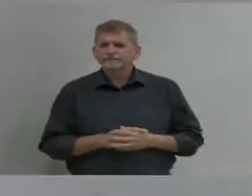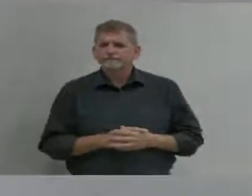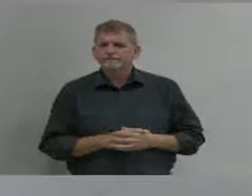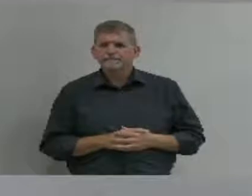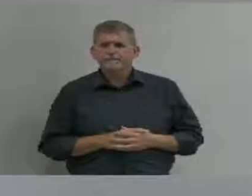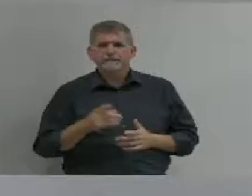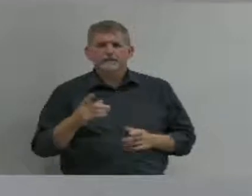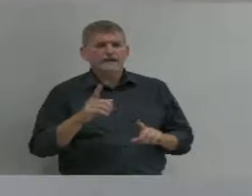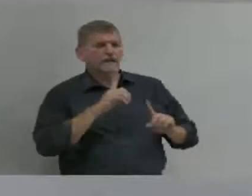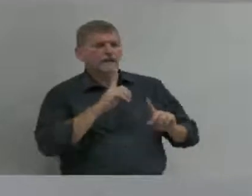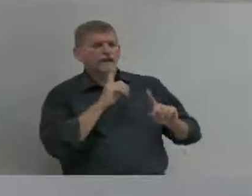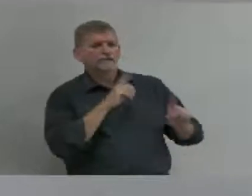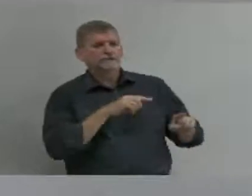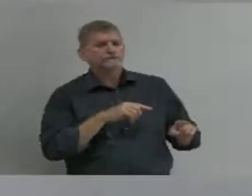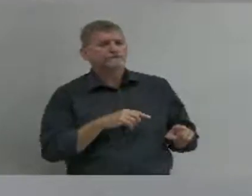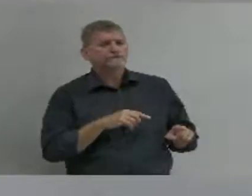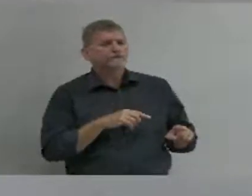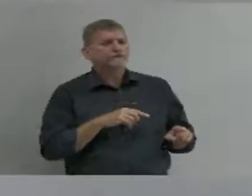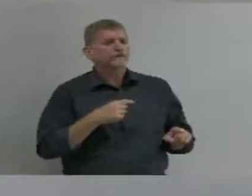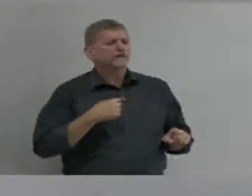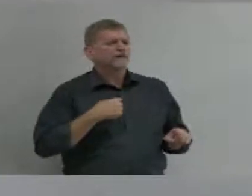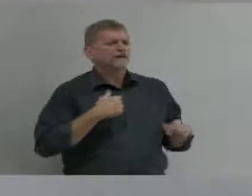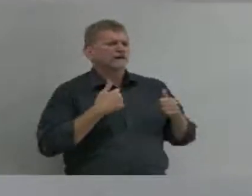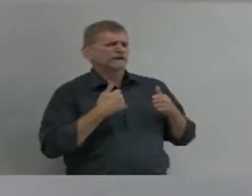the impression, though, that